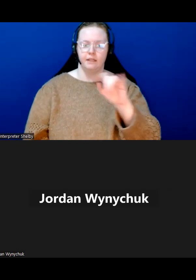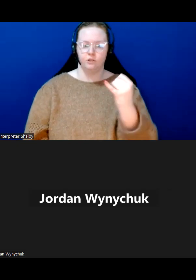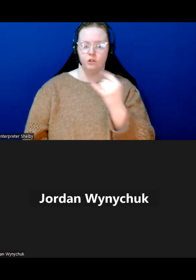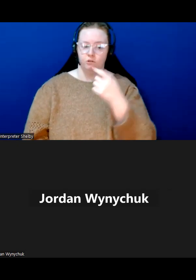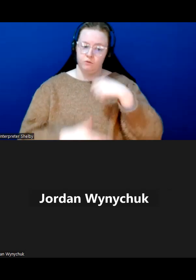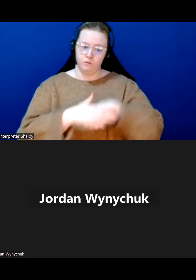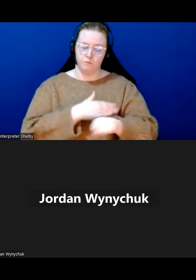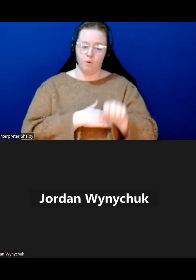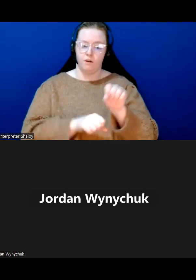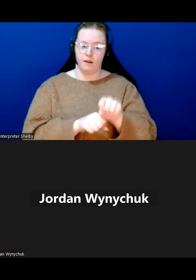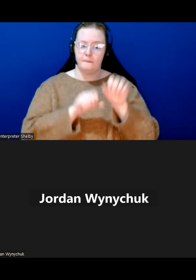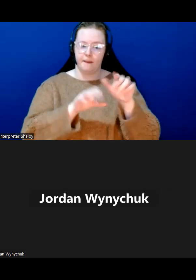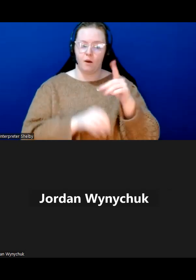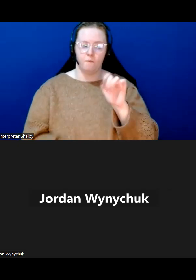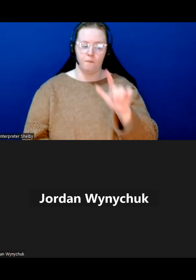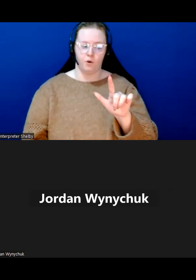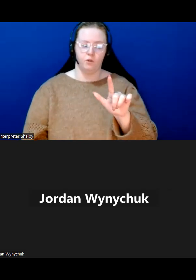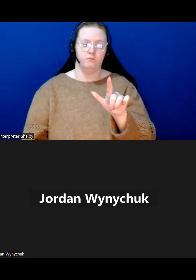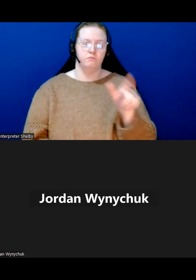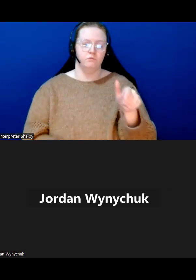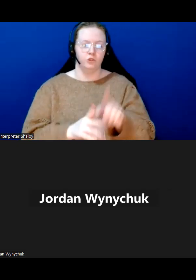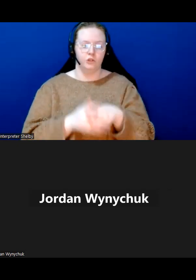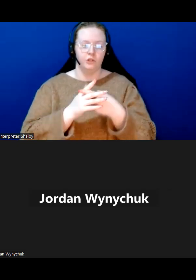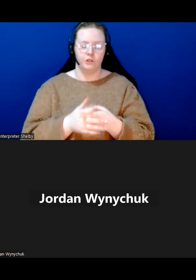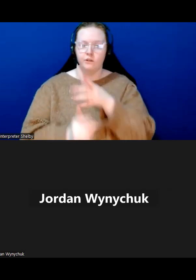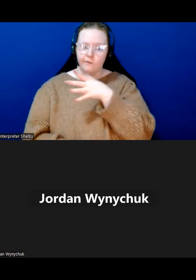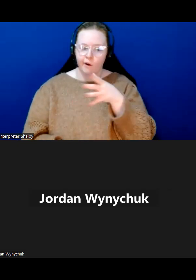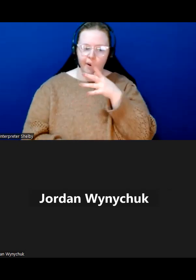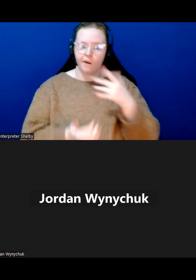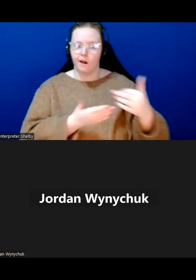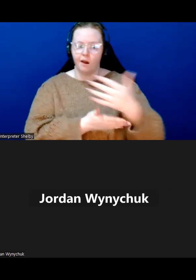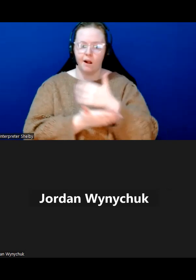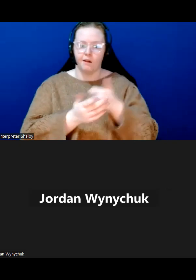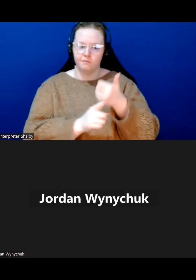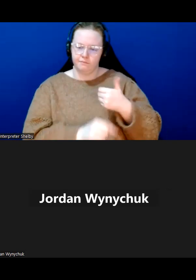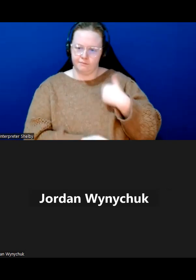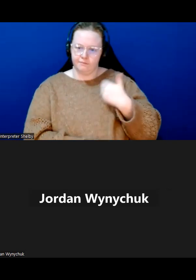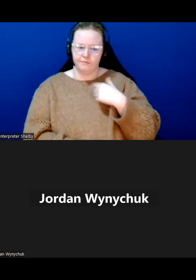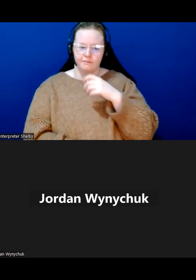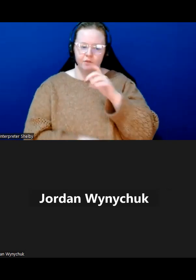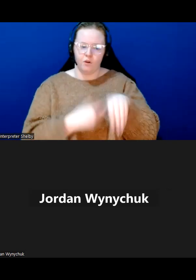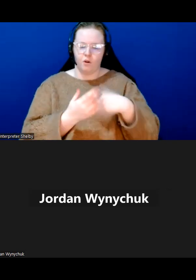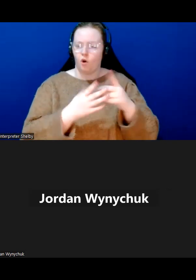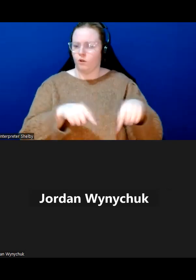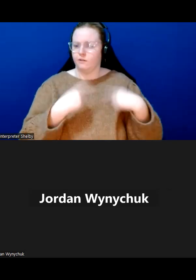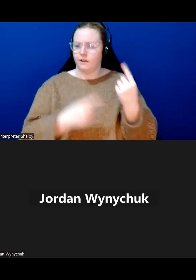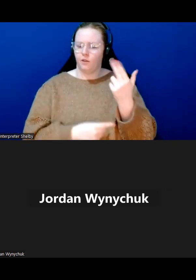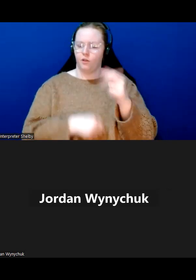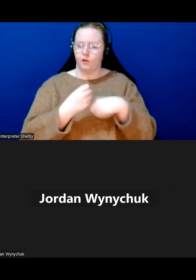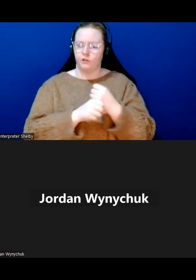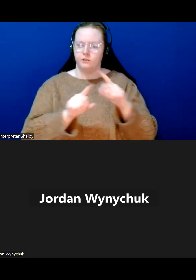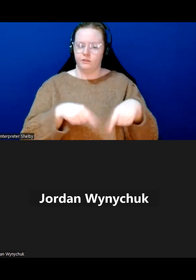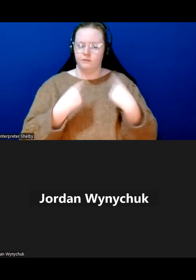her agricultural journey quite young and has been farming for 13 years on the island. Growing everything from petunias